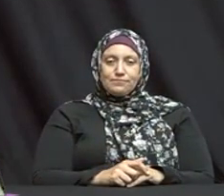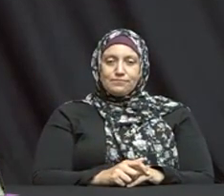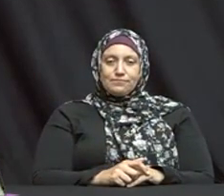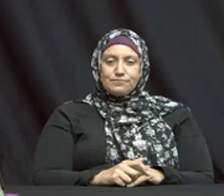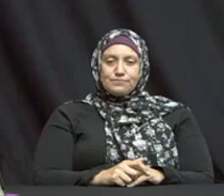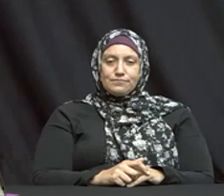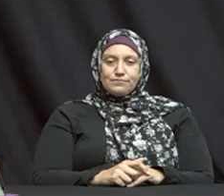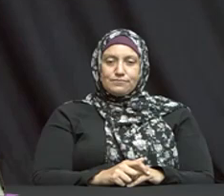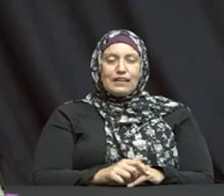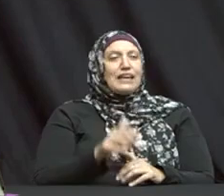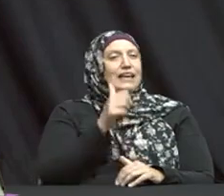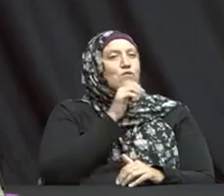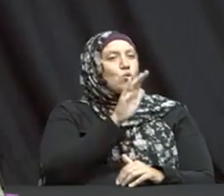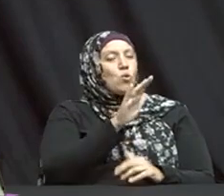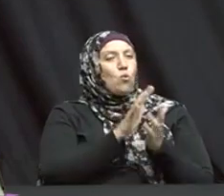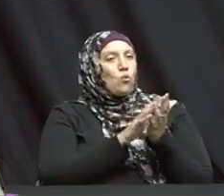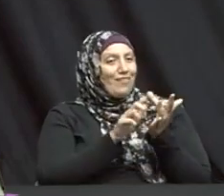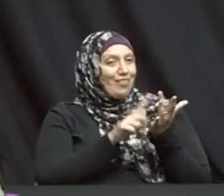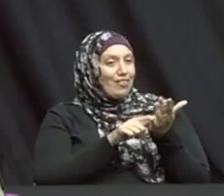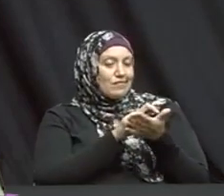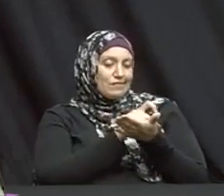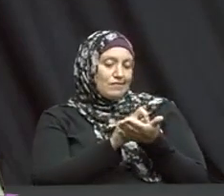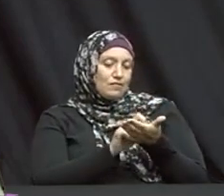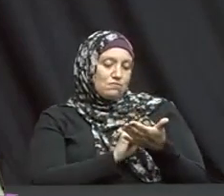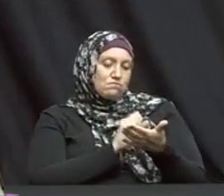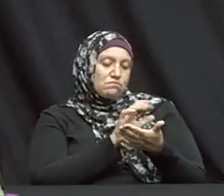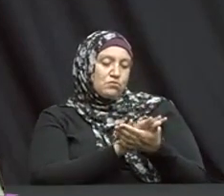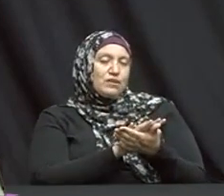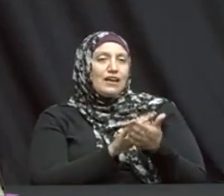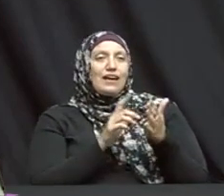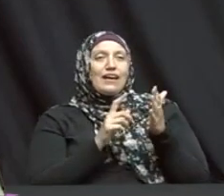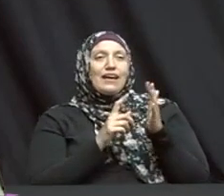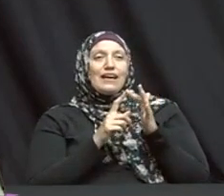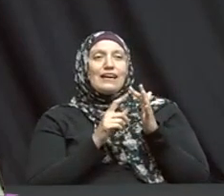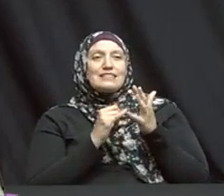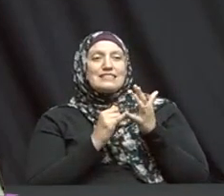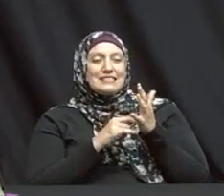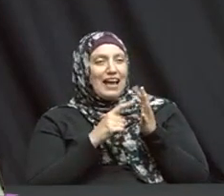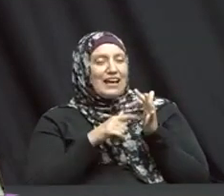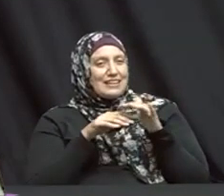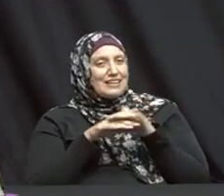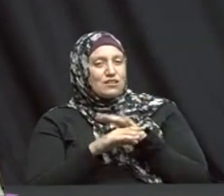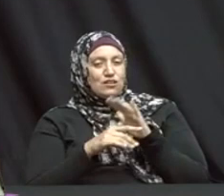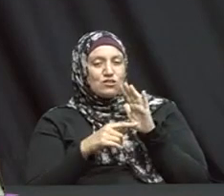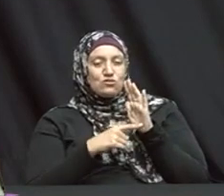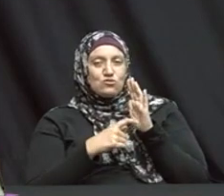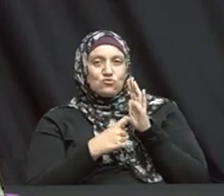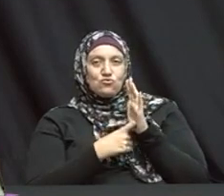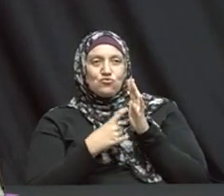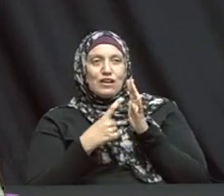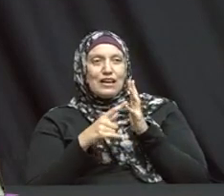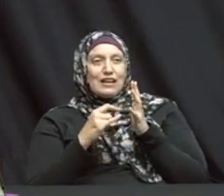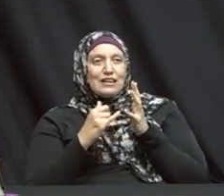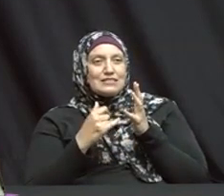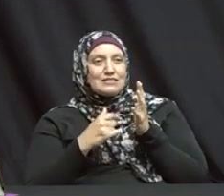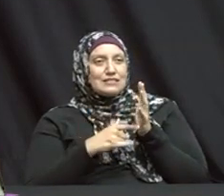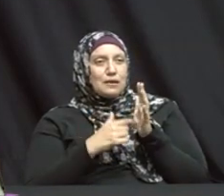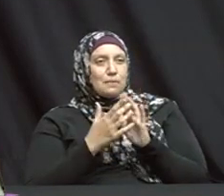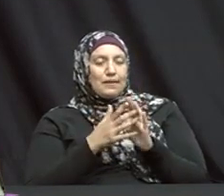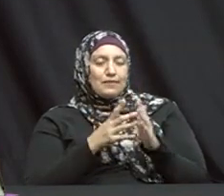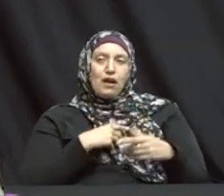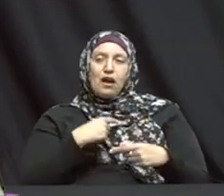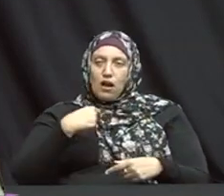estate into a trust, and as Hajdani said, you are dictating how the estate is